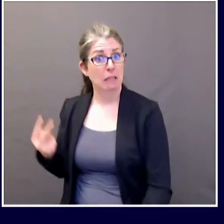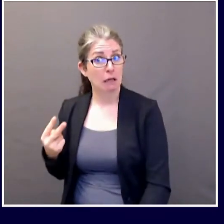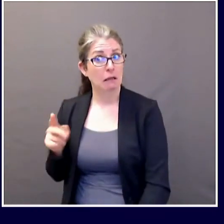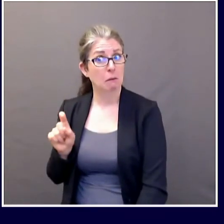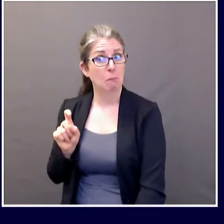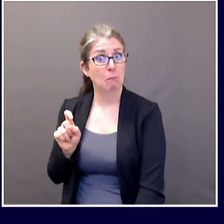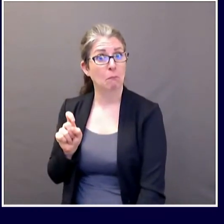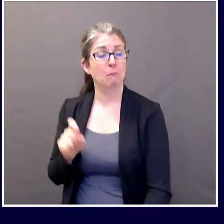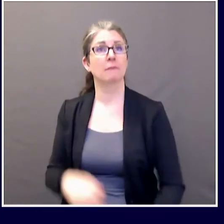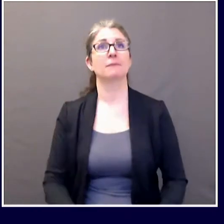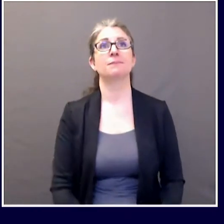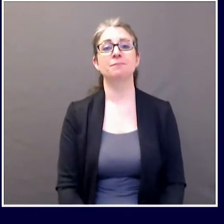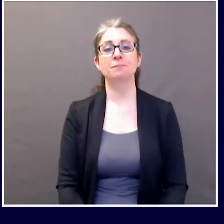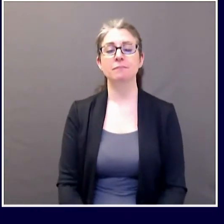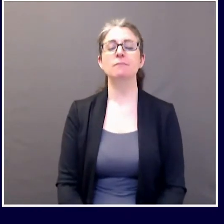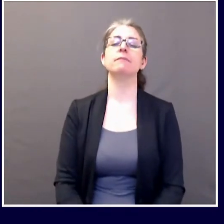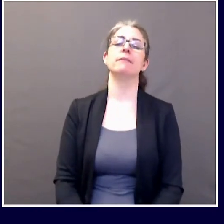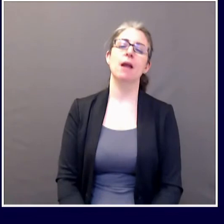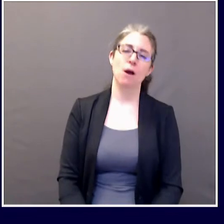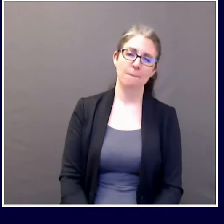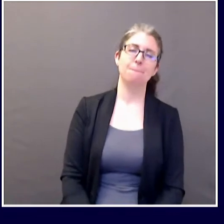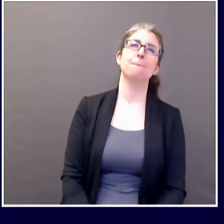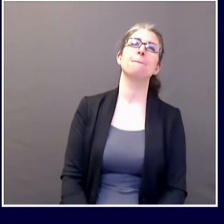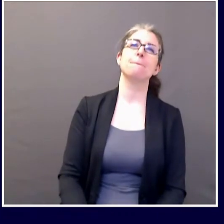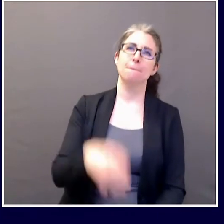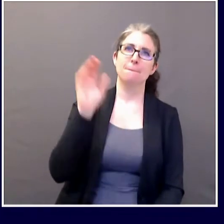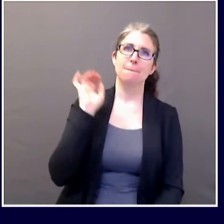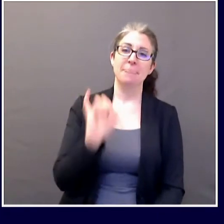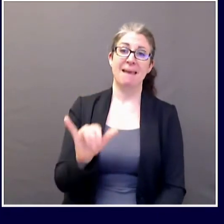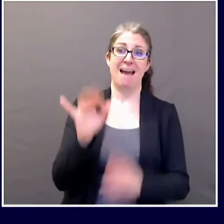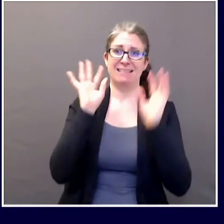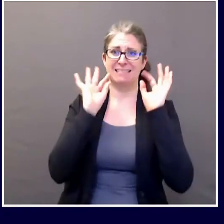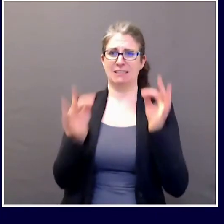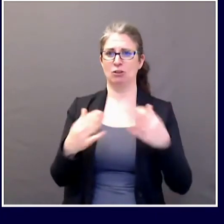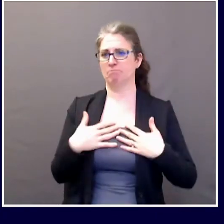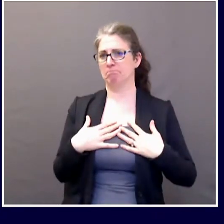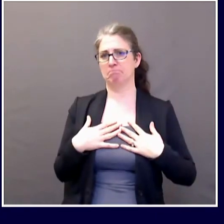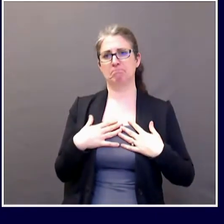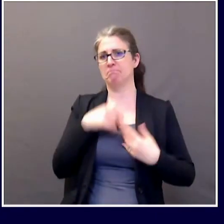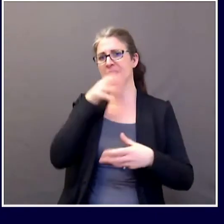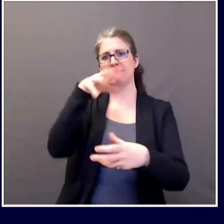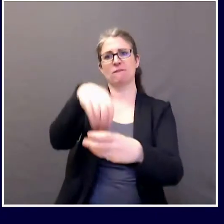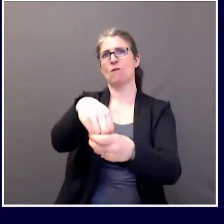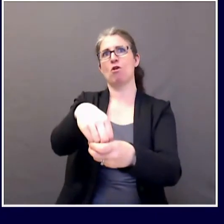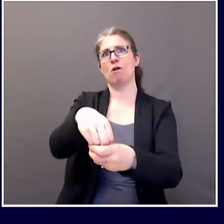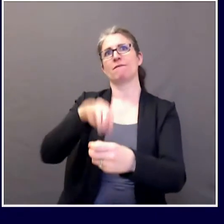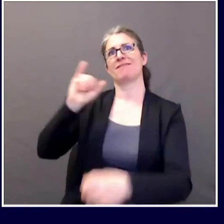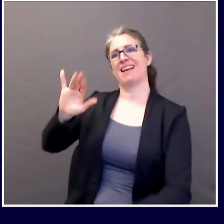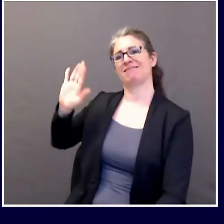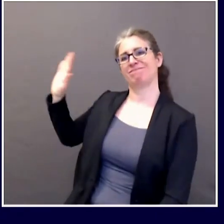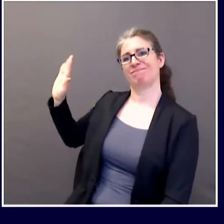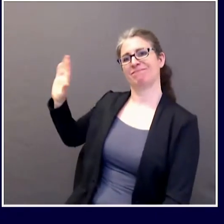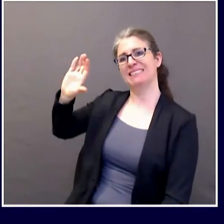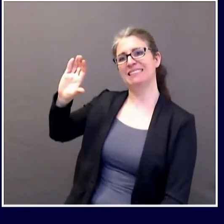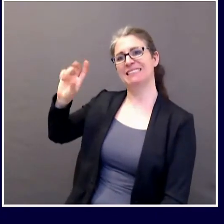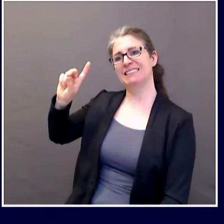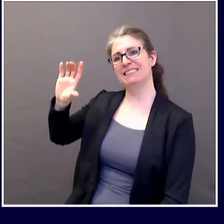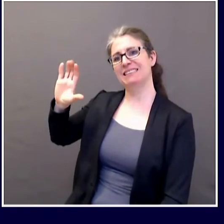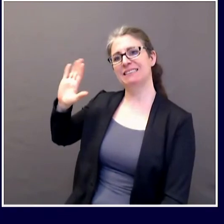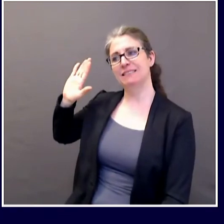a document that spells out the manner and process by which the vaccine can be